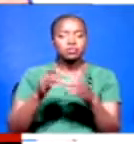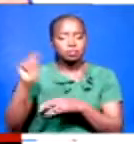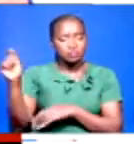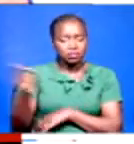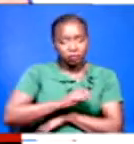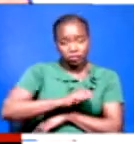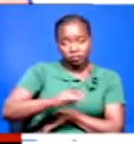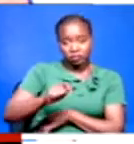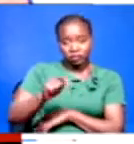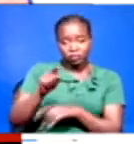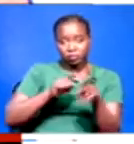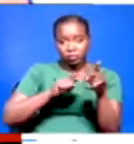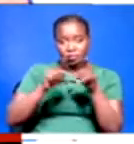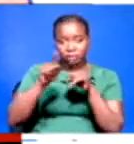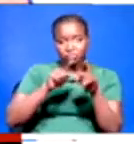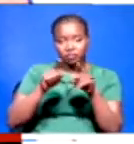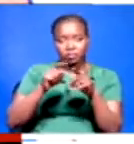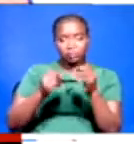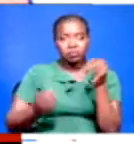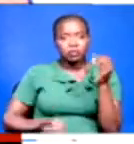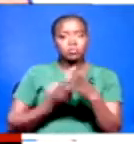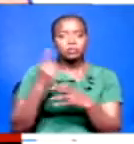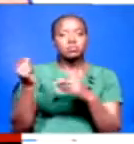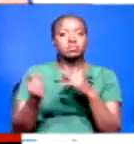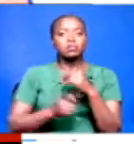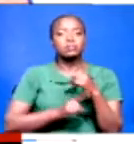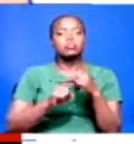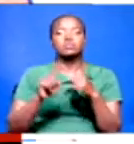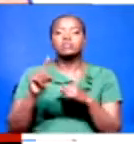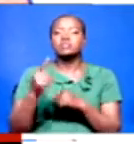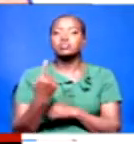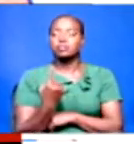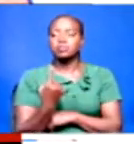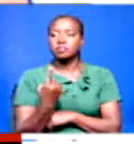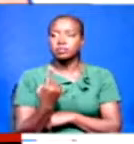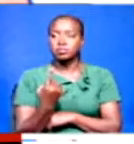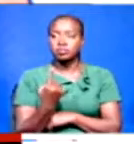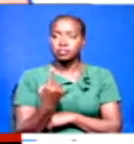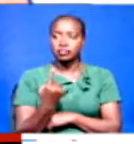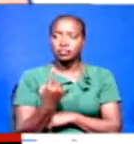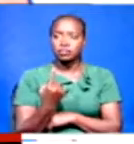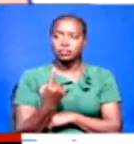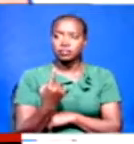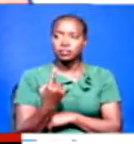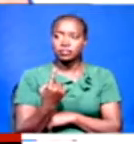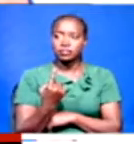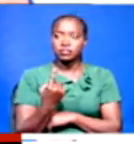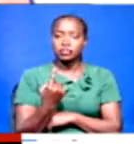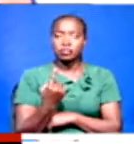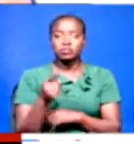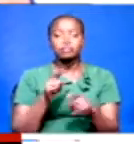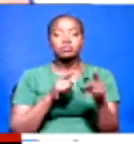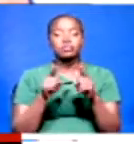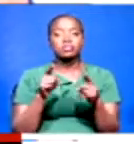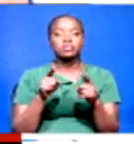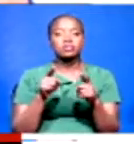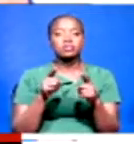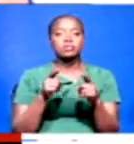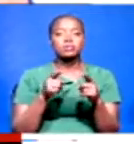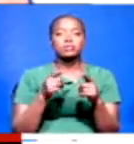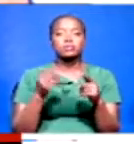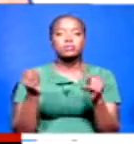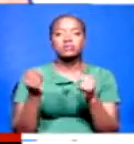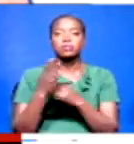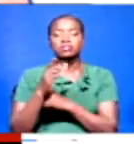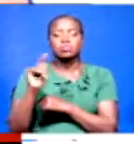series that was launched in January at the semi-public golf park. With the tour having traversed 14 golf courses,